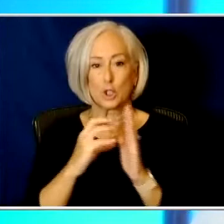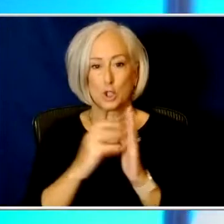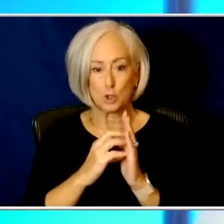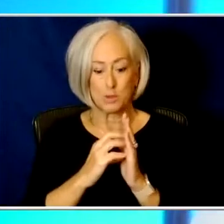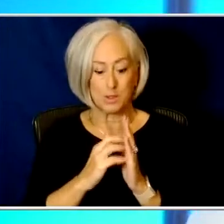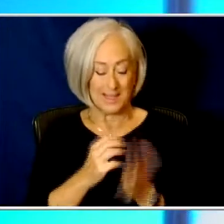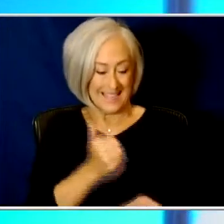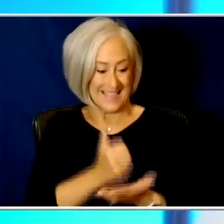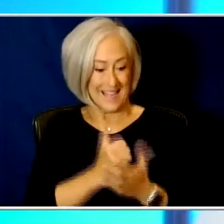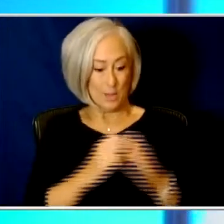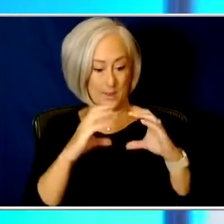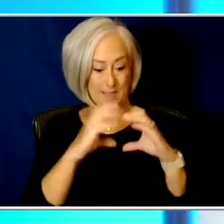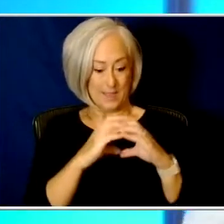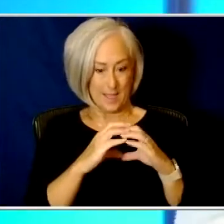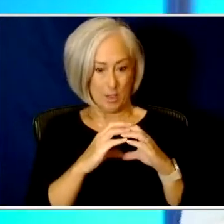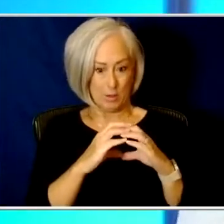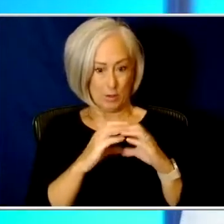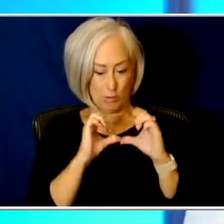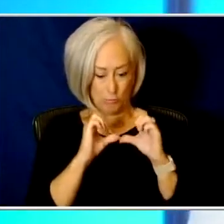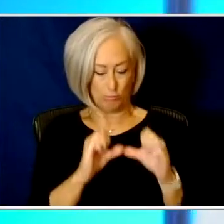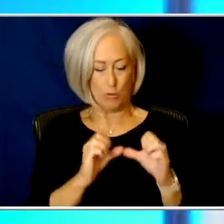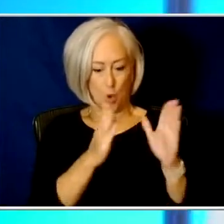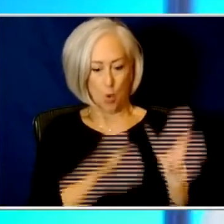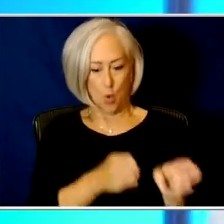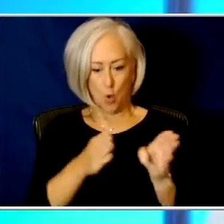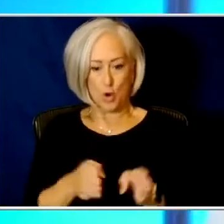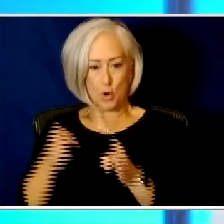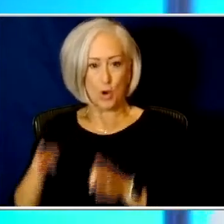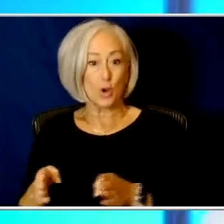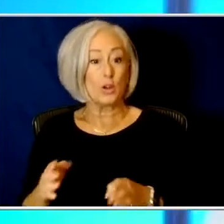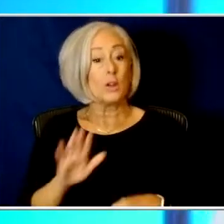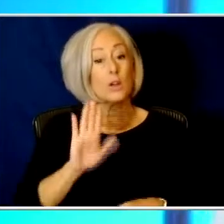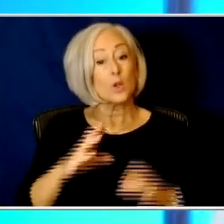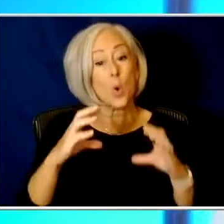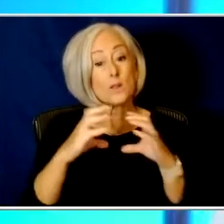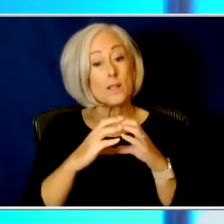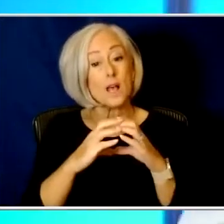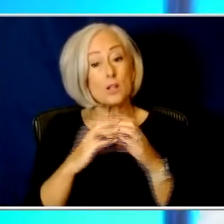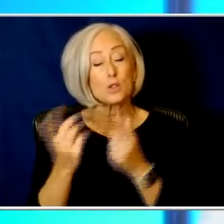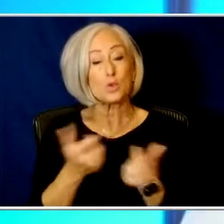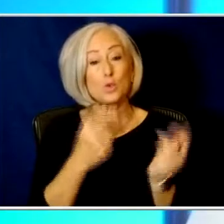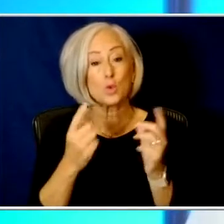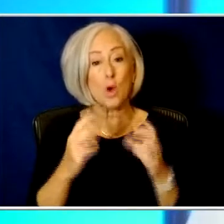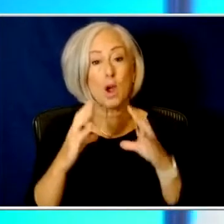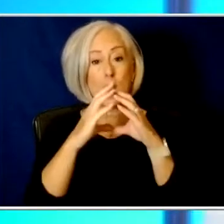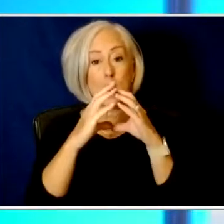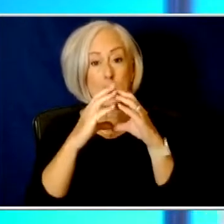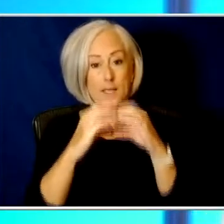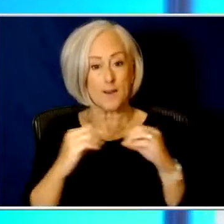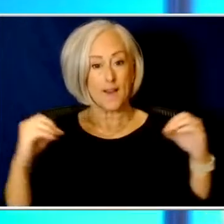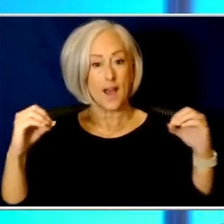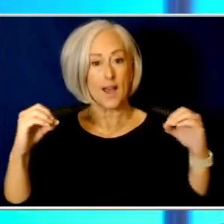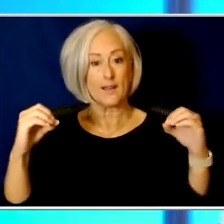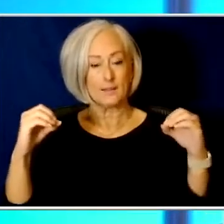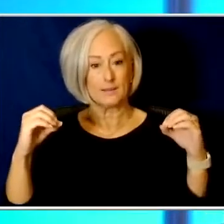order. And so normally our cells, they'll divide and they do the things that they're normally supposed to do. Cancer comes about